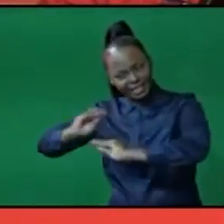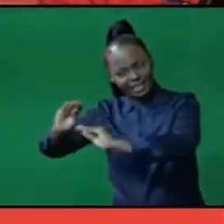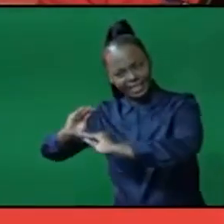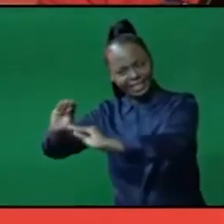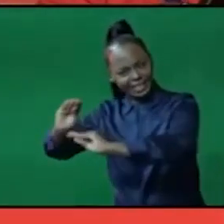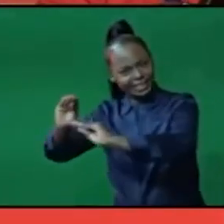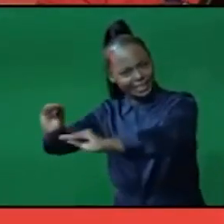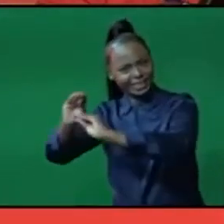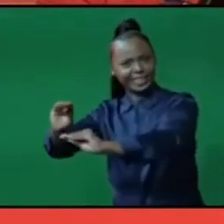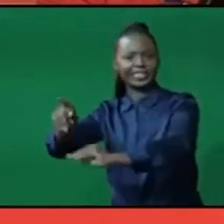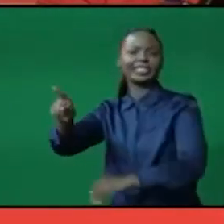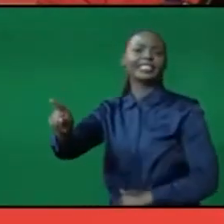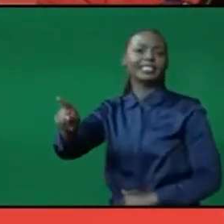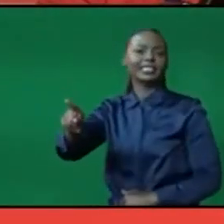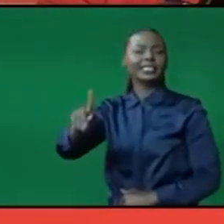Repeat unto you.